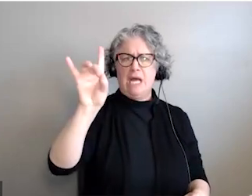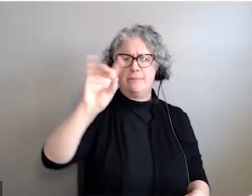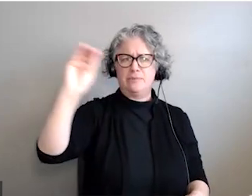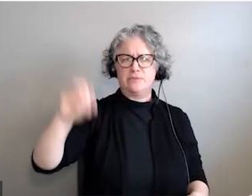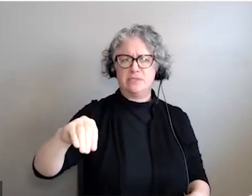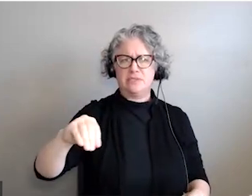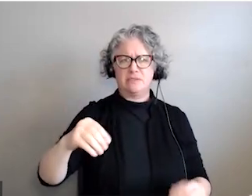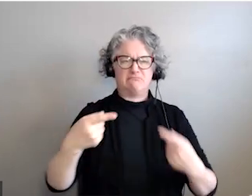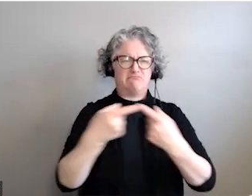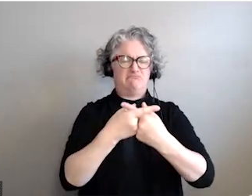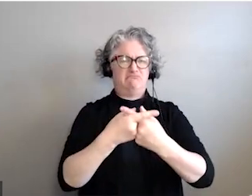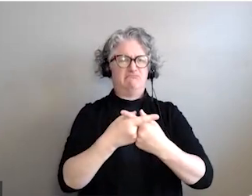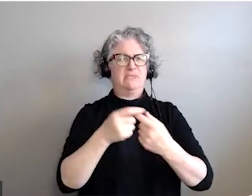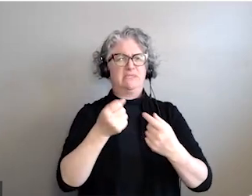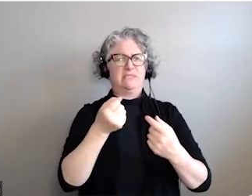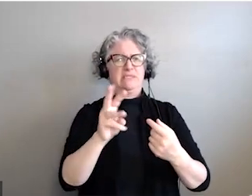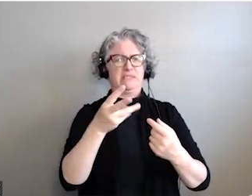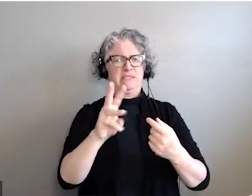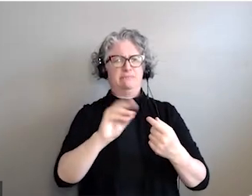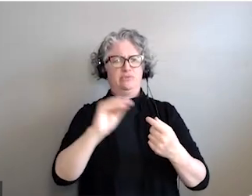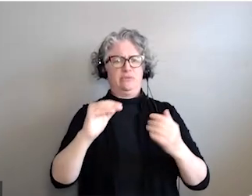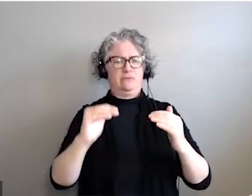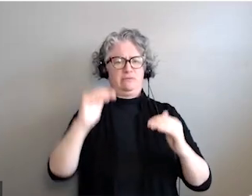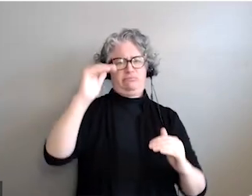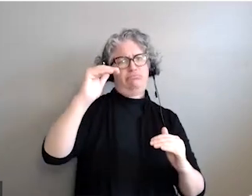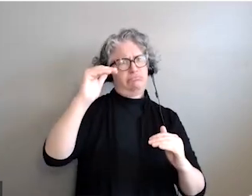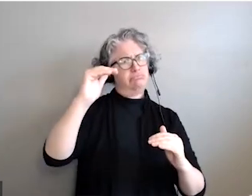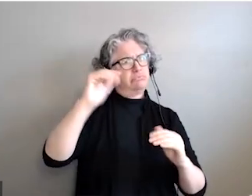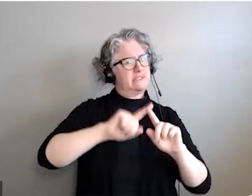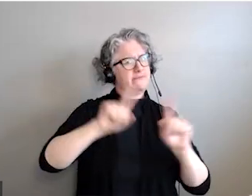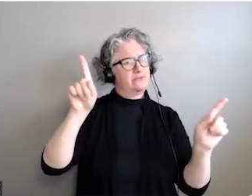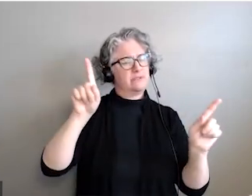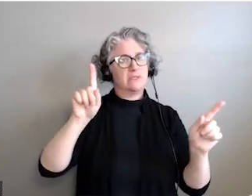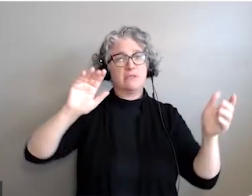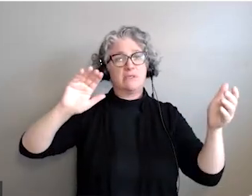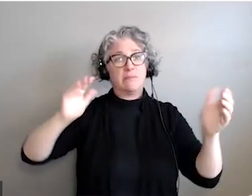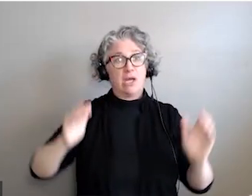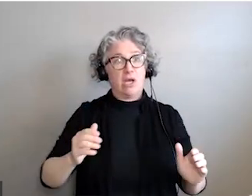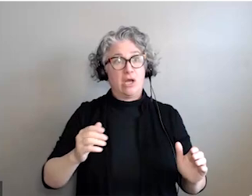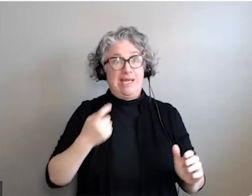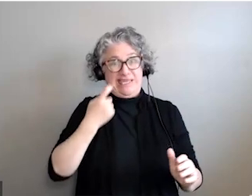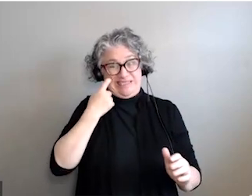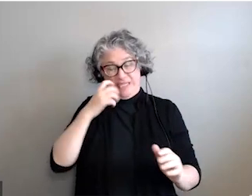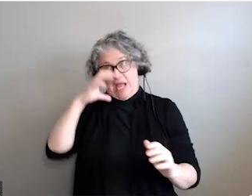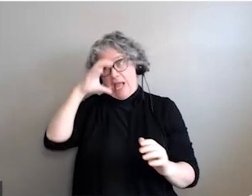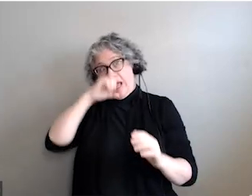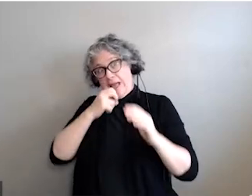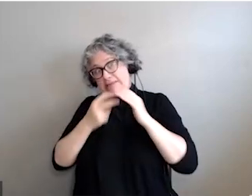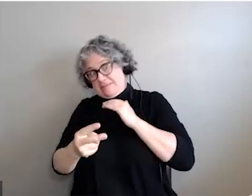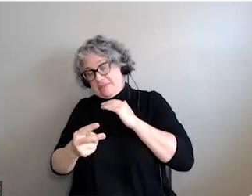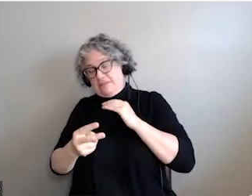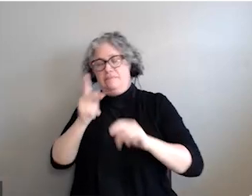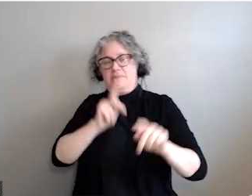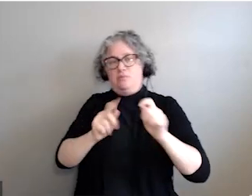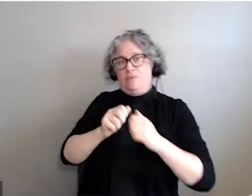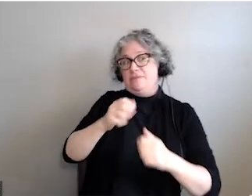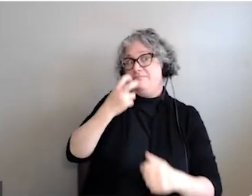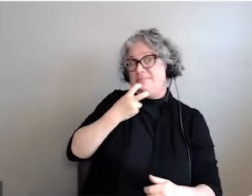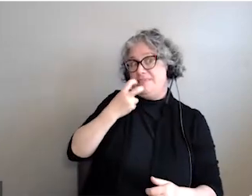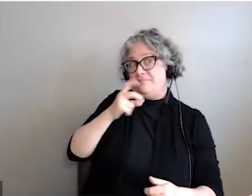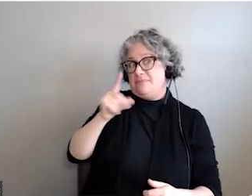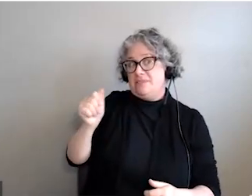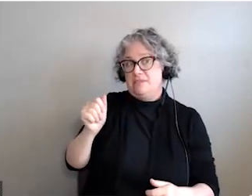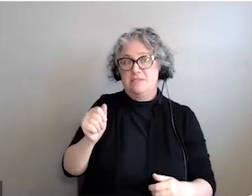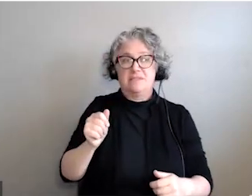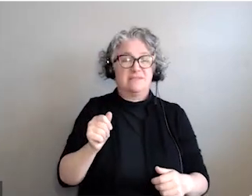of 16%. Compare this with the most recent estimates for people with speech disabilities. The most current number we have is over